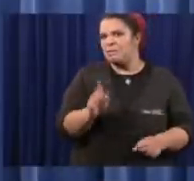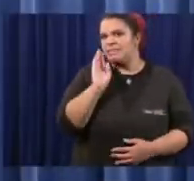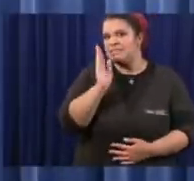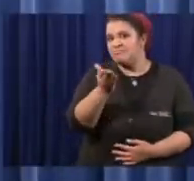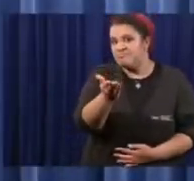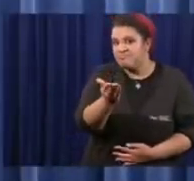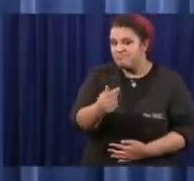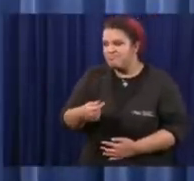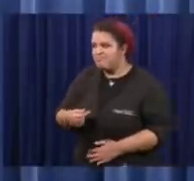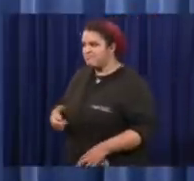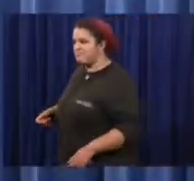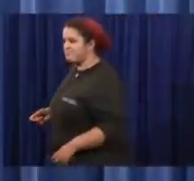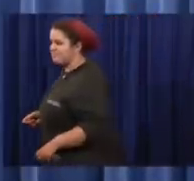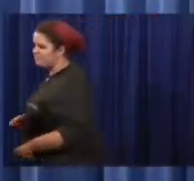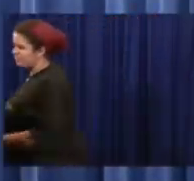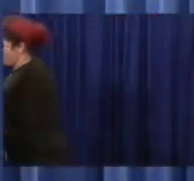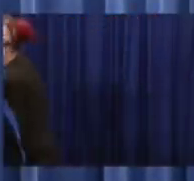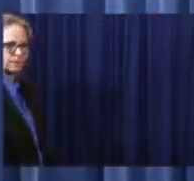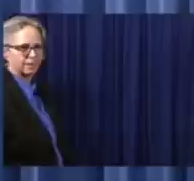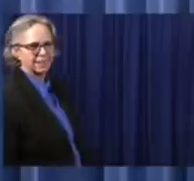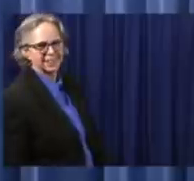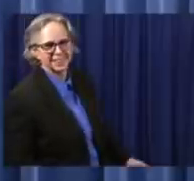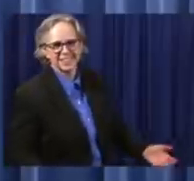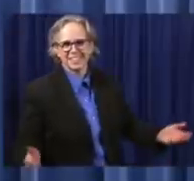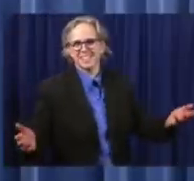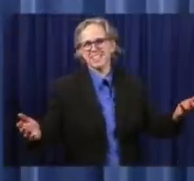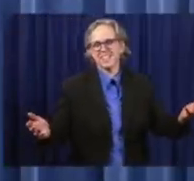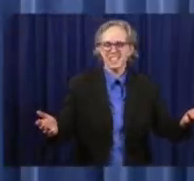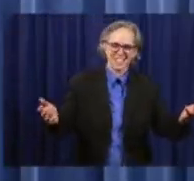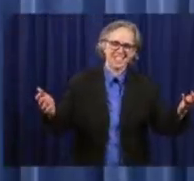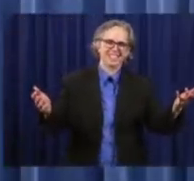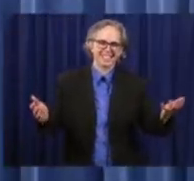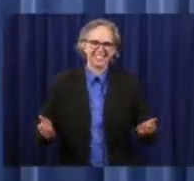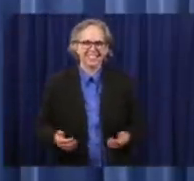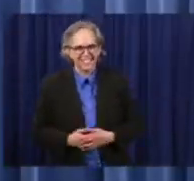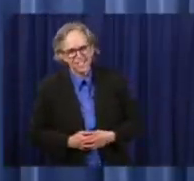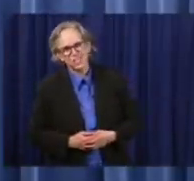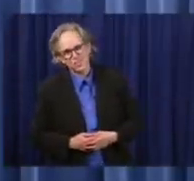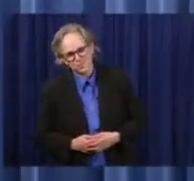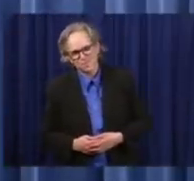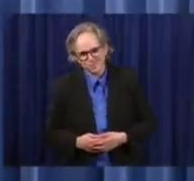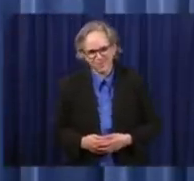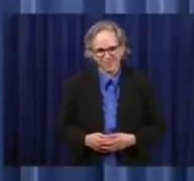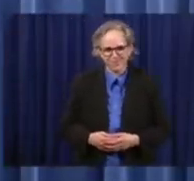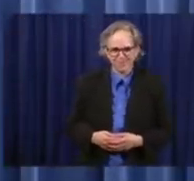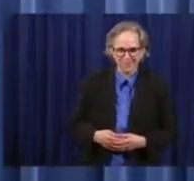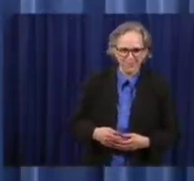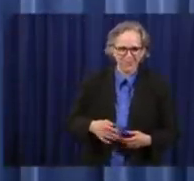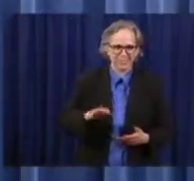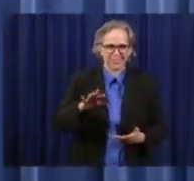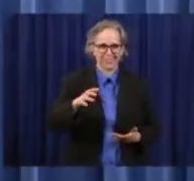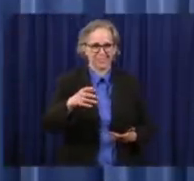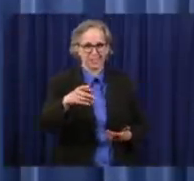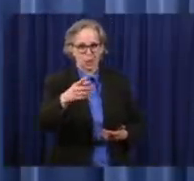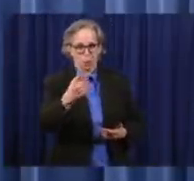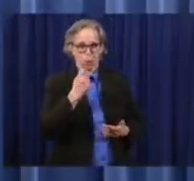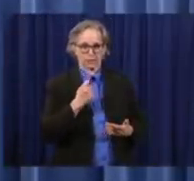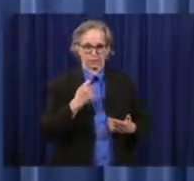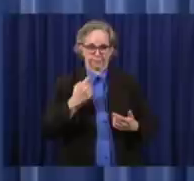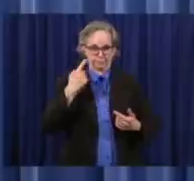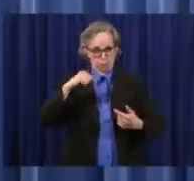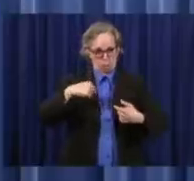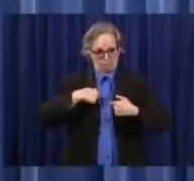You know, I think it's not just a question of what I see, or it's not